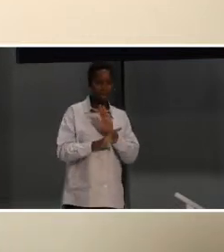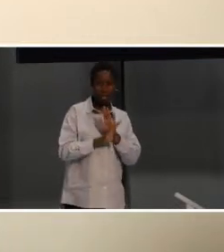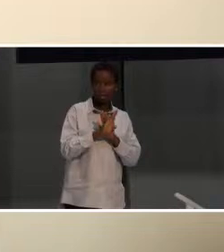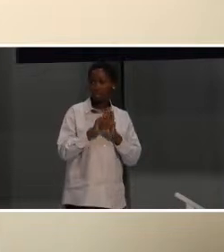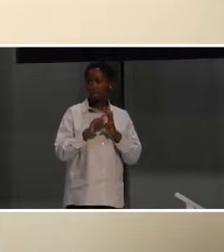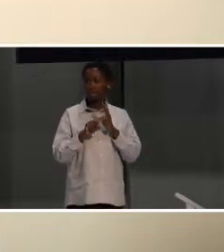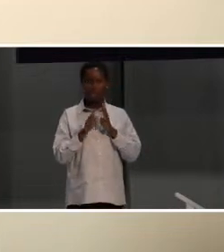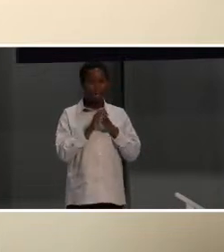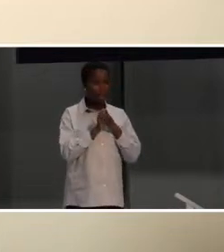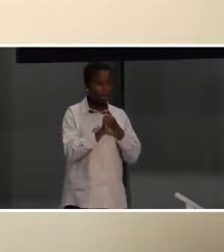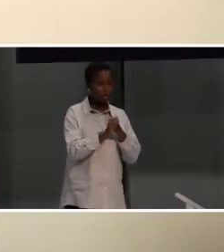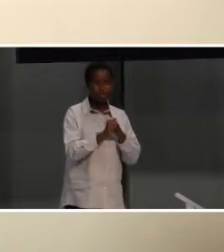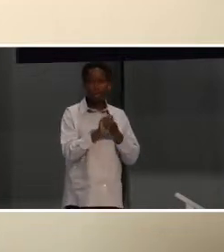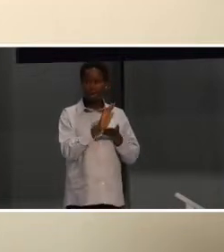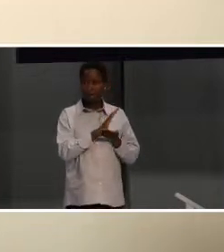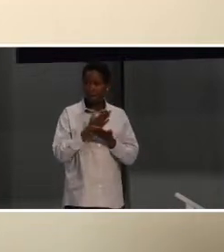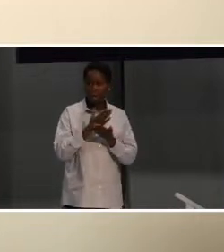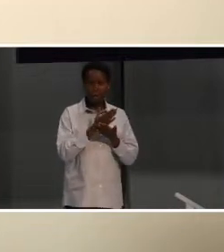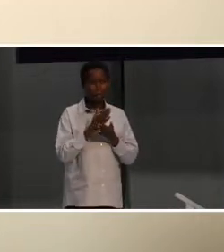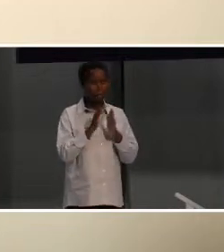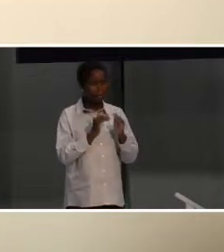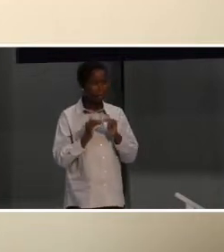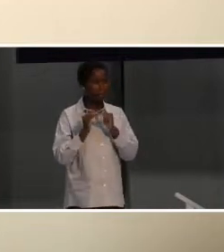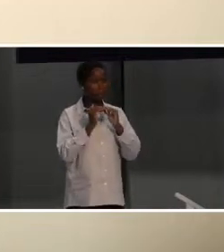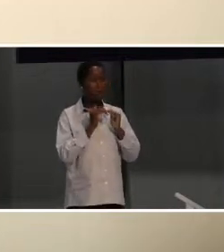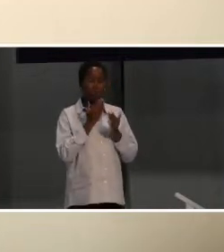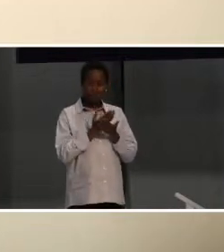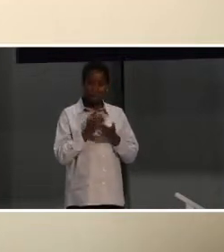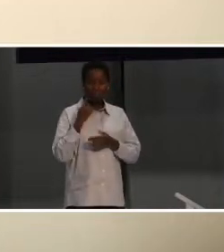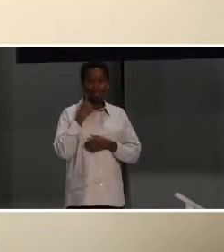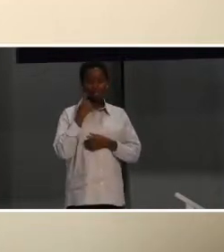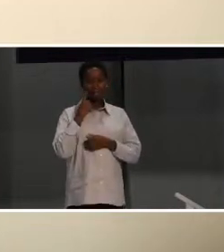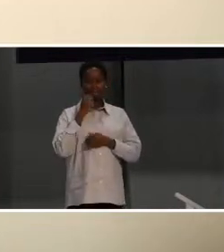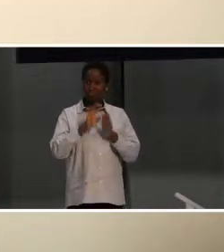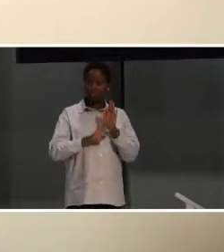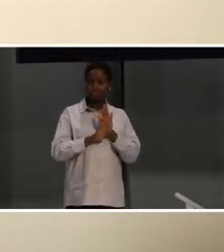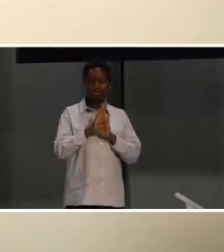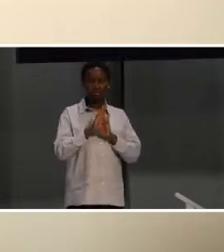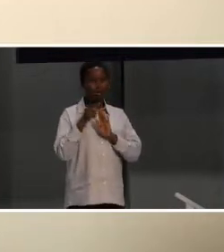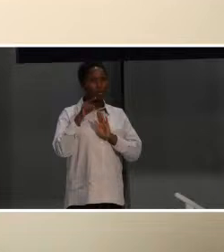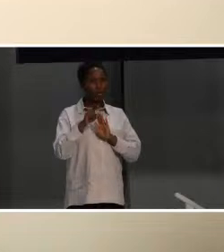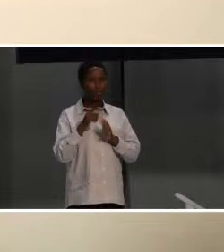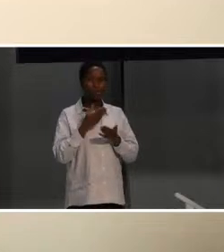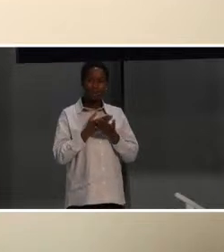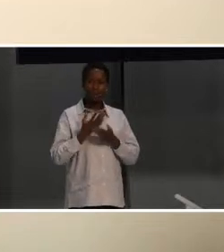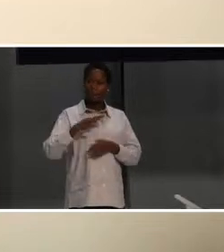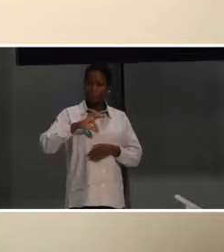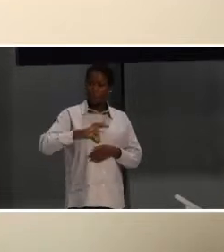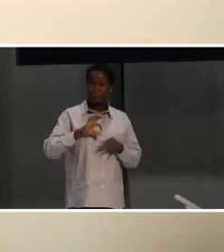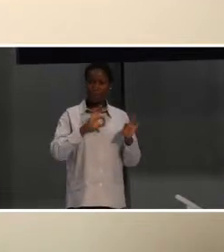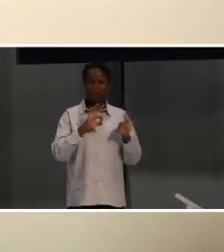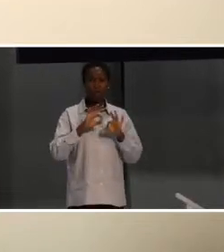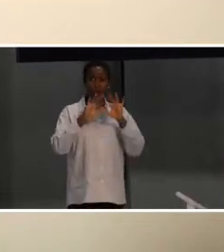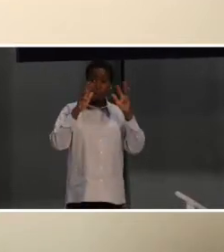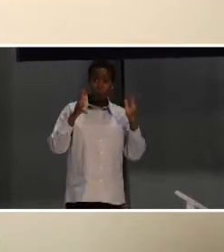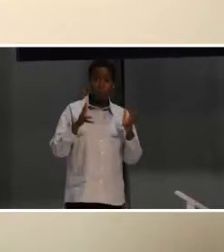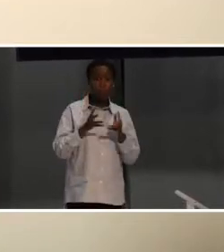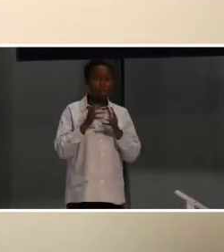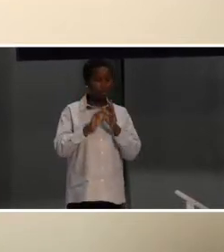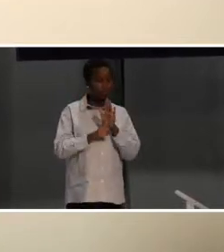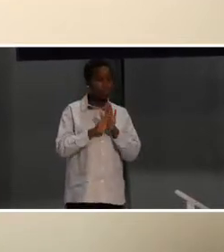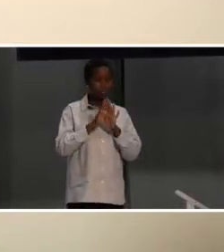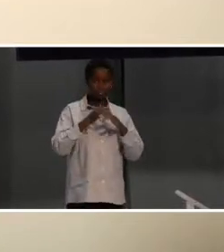leadership, we can take forward democratic gains in both established and